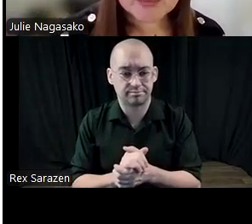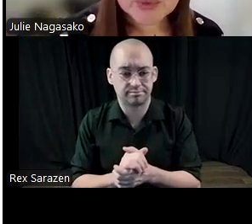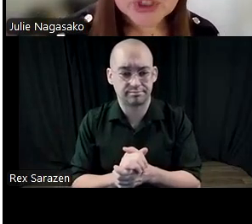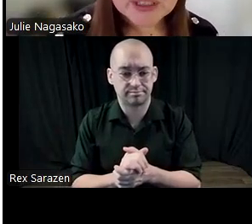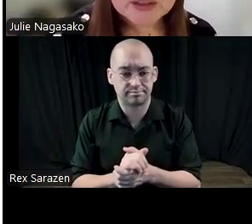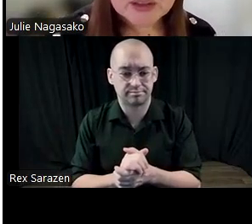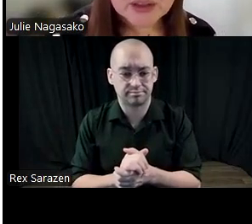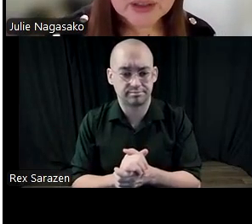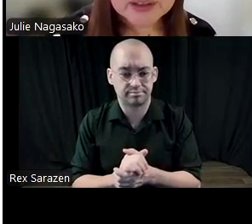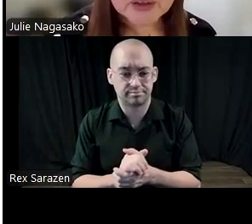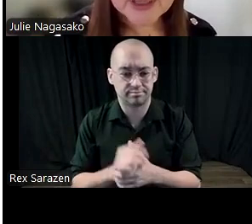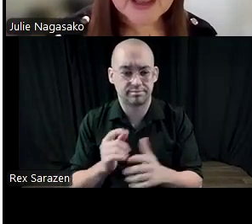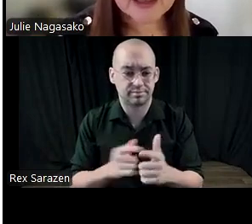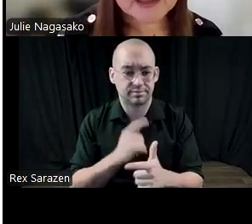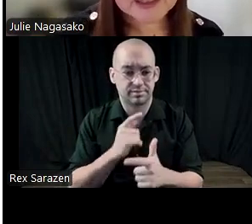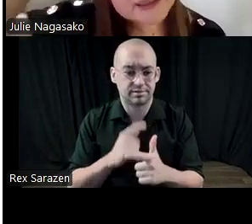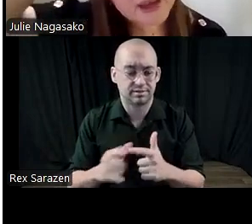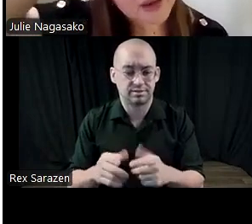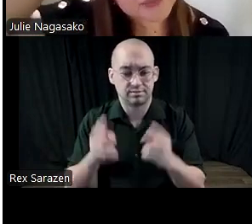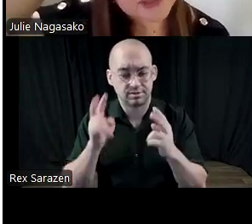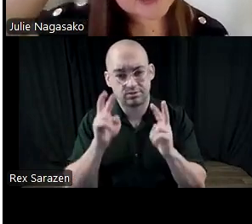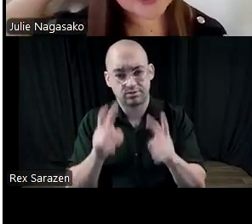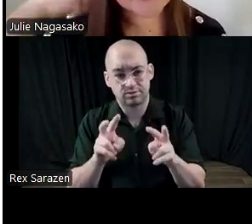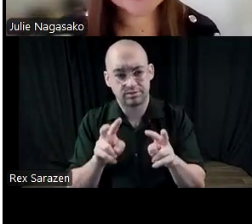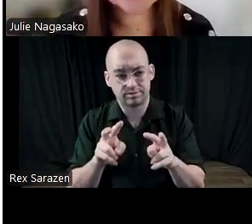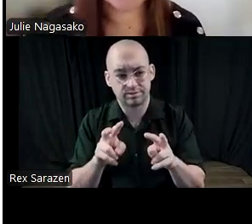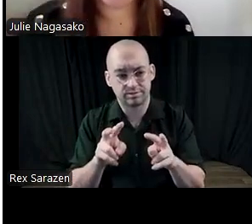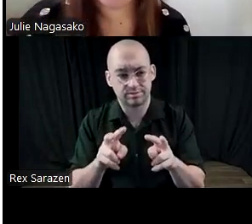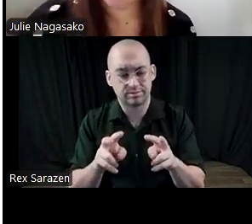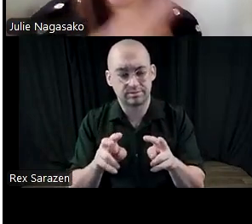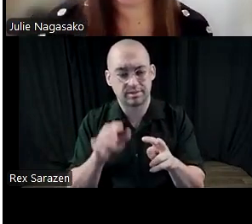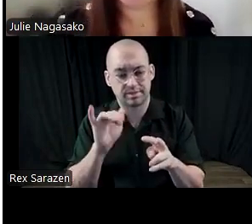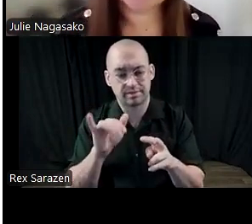And then I want to just look a little bit at this. This